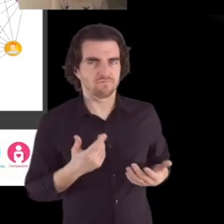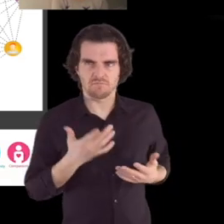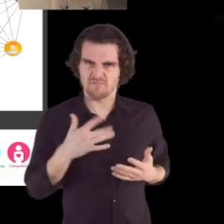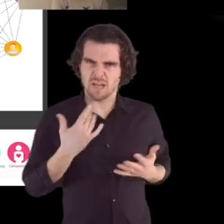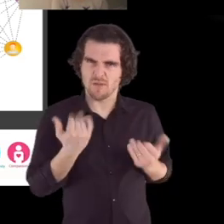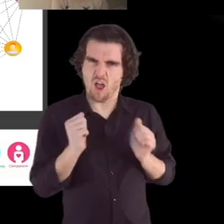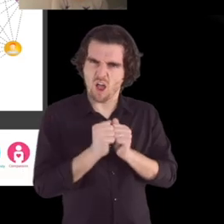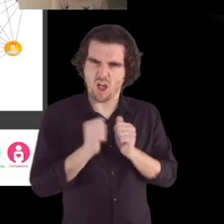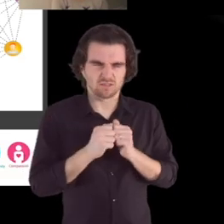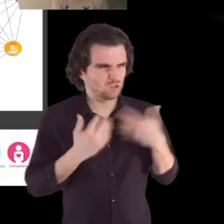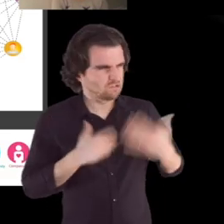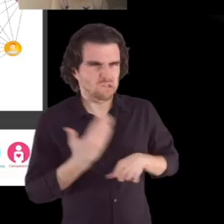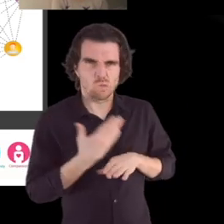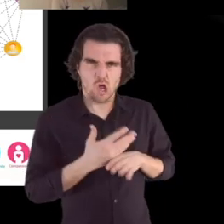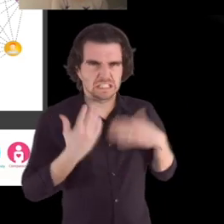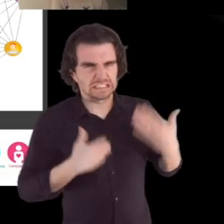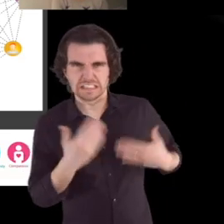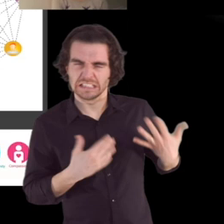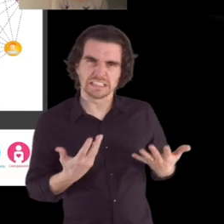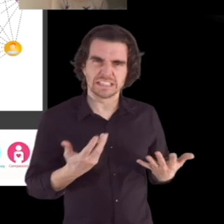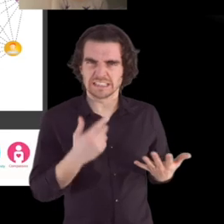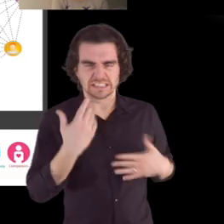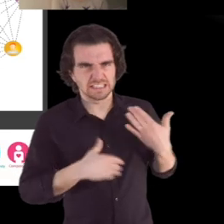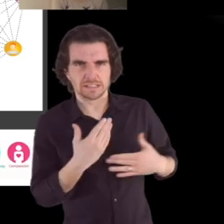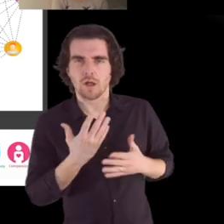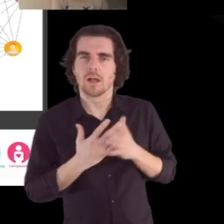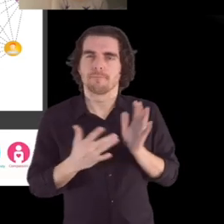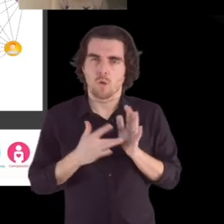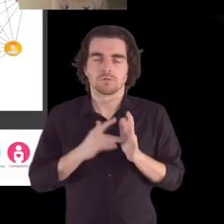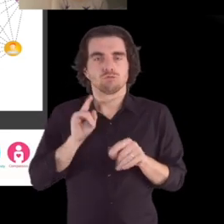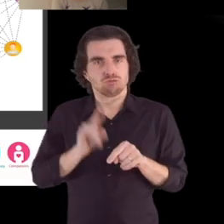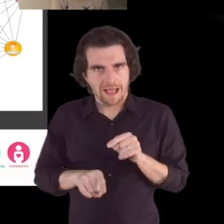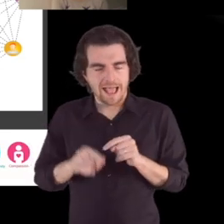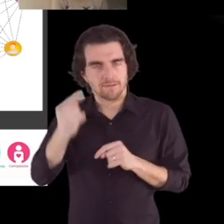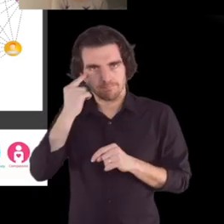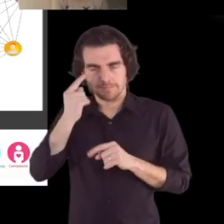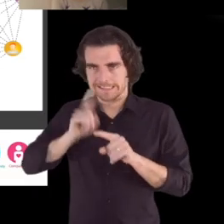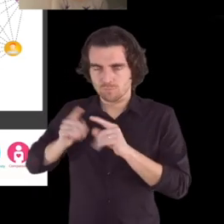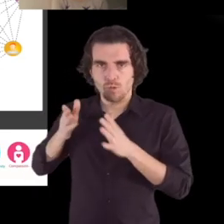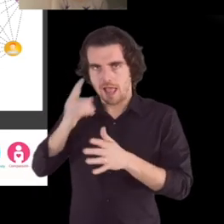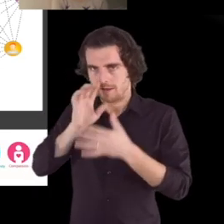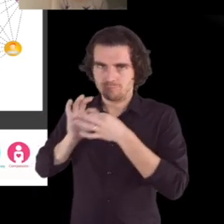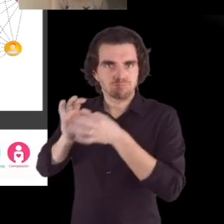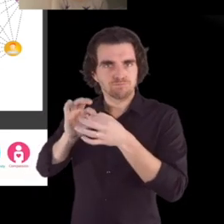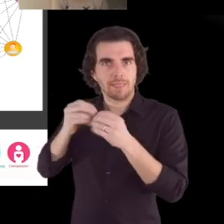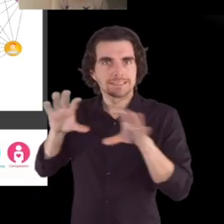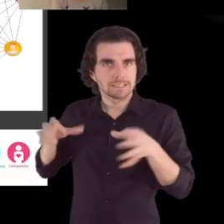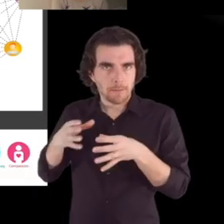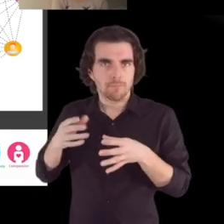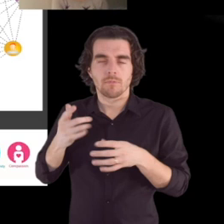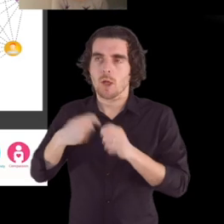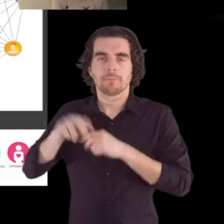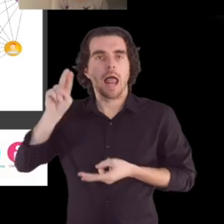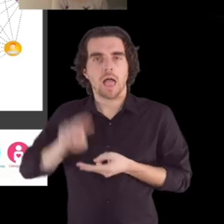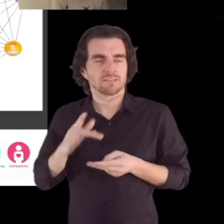you're on your own and everything feels a bit harder to manage then. So particularly when you're working from home, it's really important to try and think of ways that you can connect